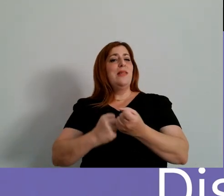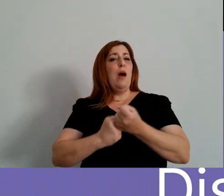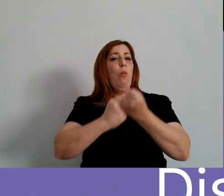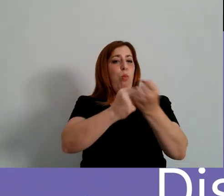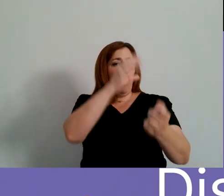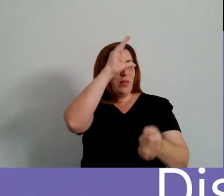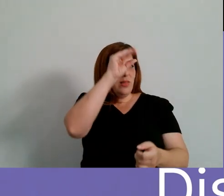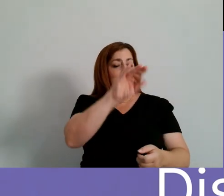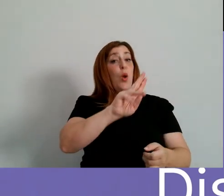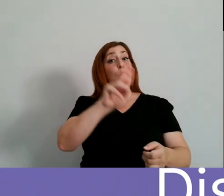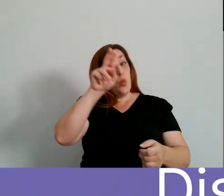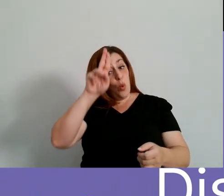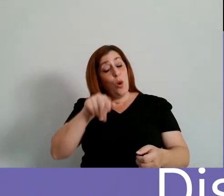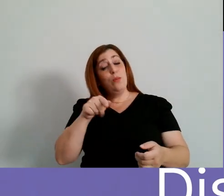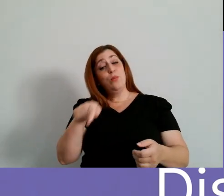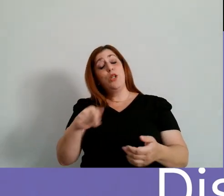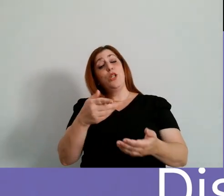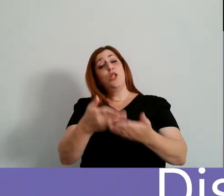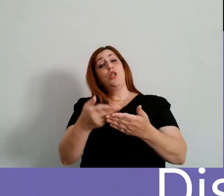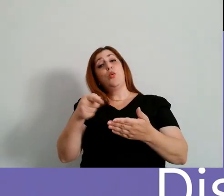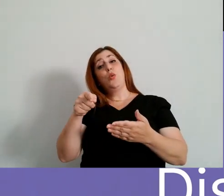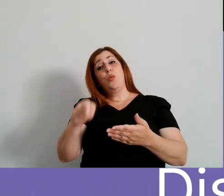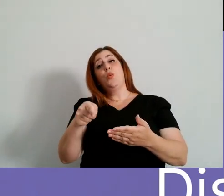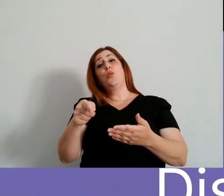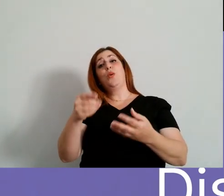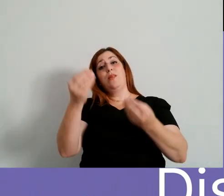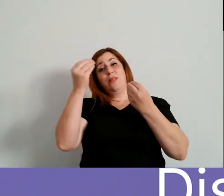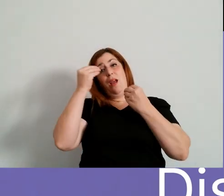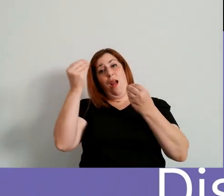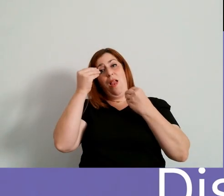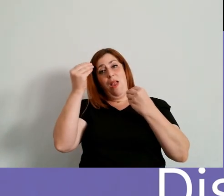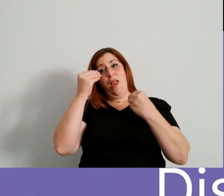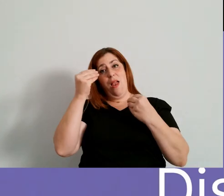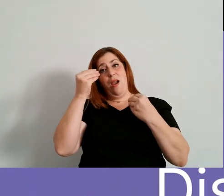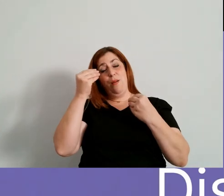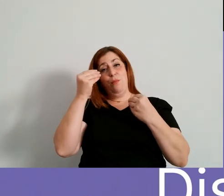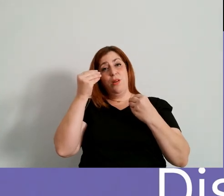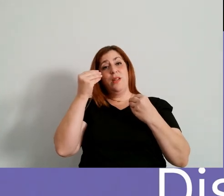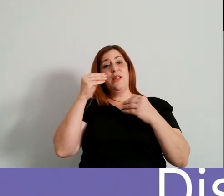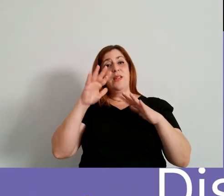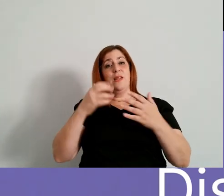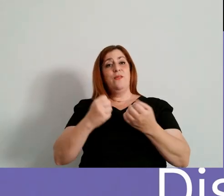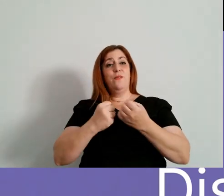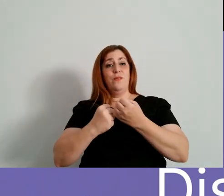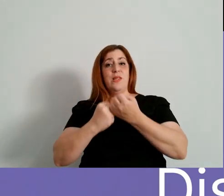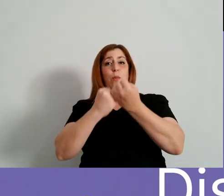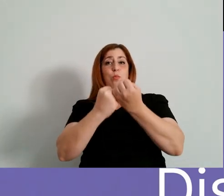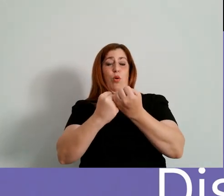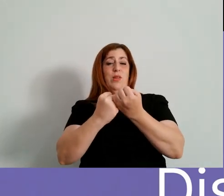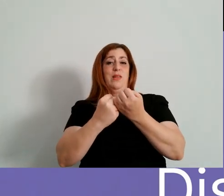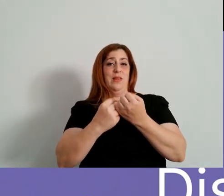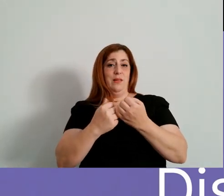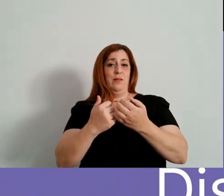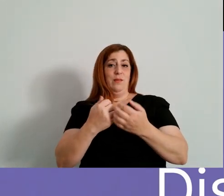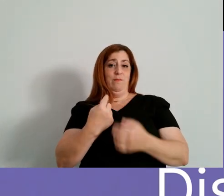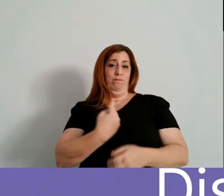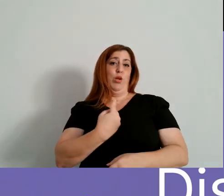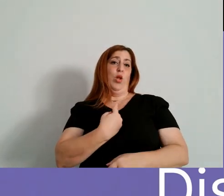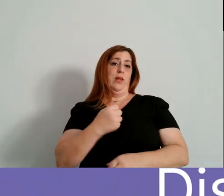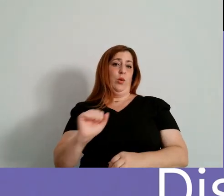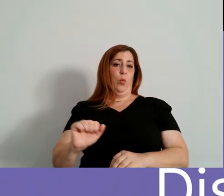support him and for him to support himself. But unfortunately, I can't give firsthand experiences from this.